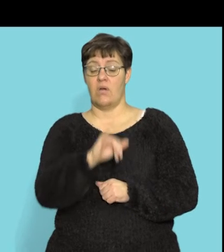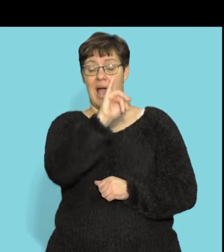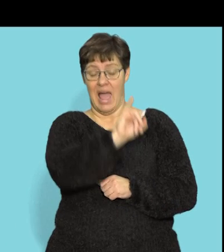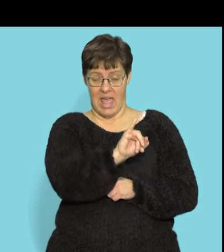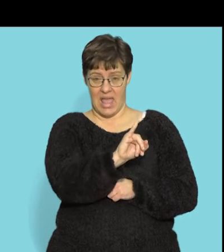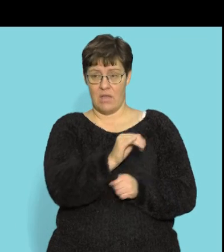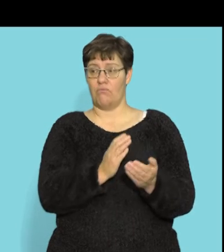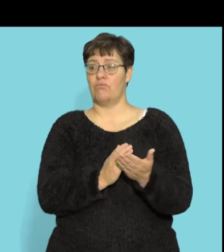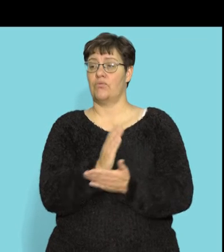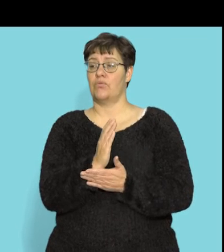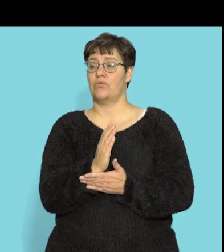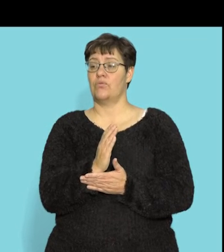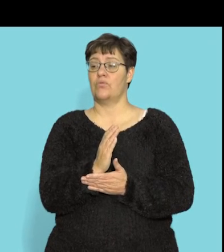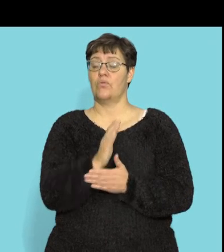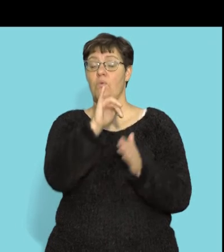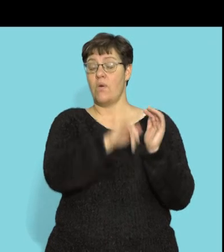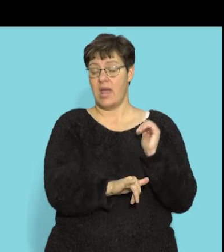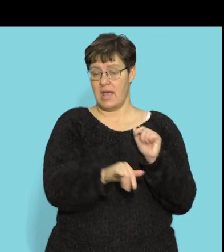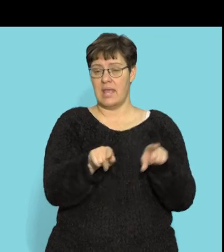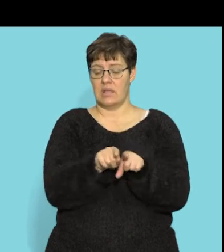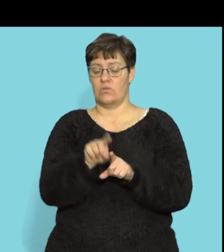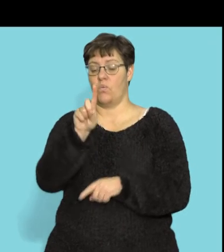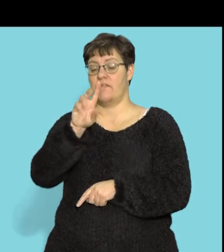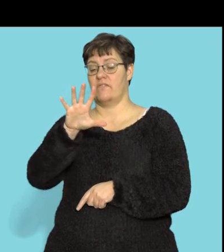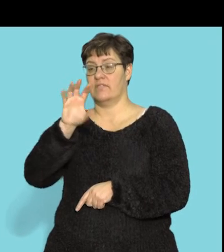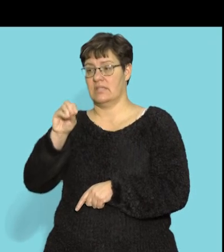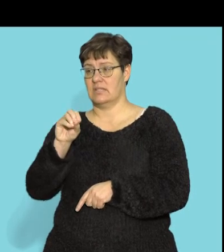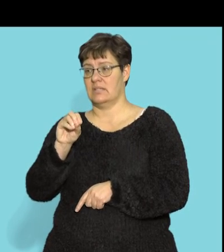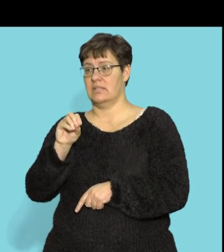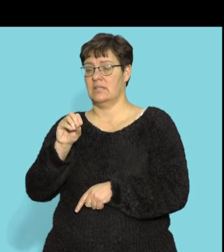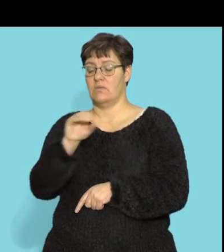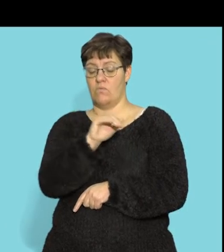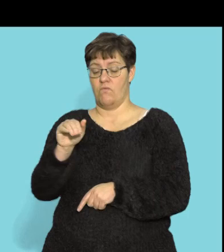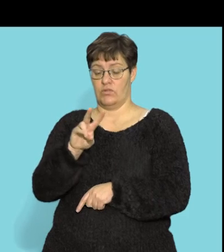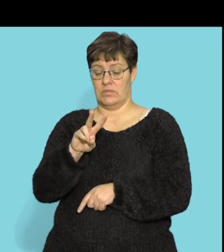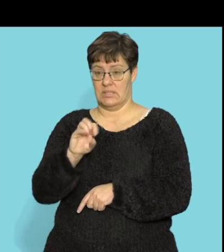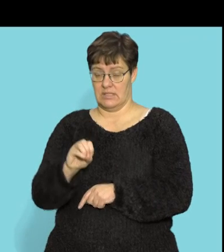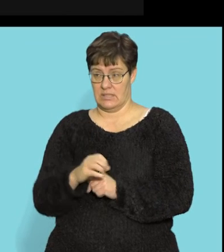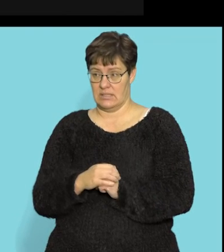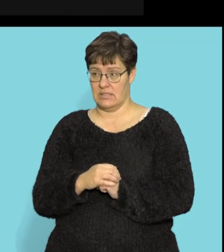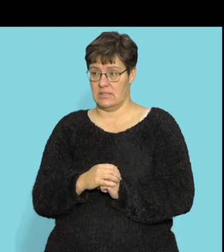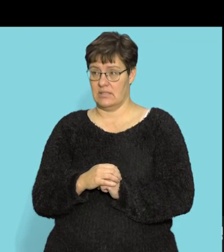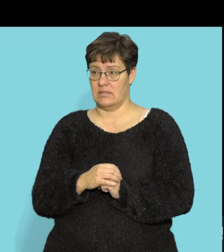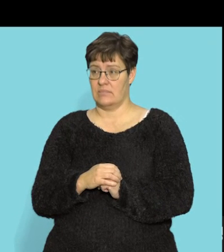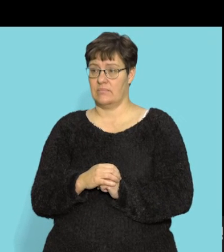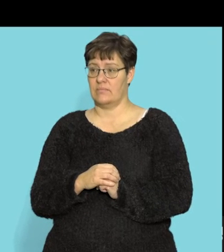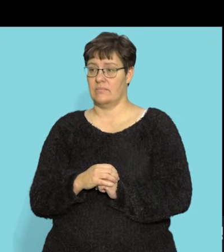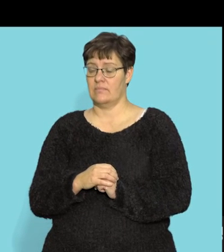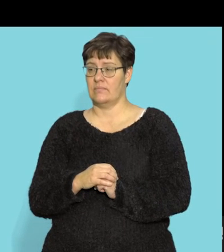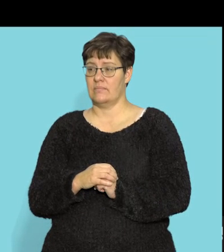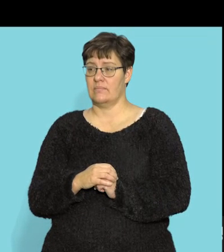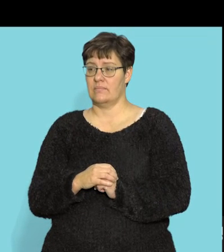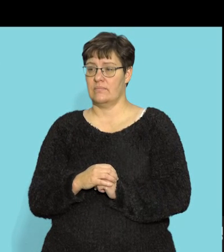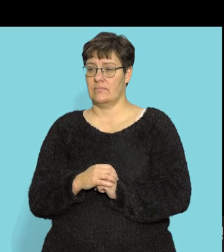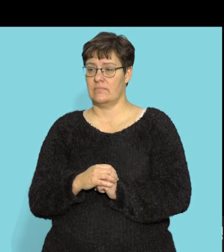our current through Y is equals to 150 over 20, right? Okay, so if we